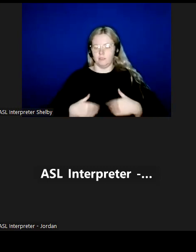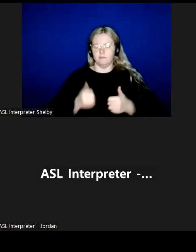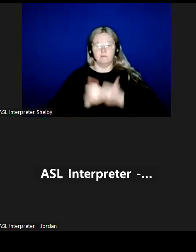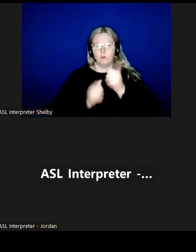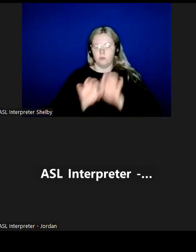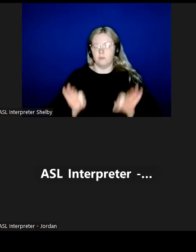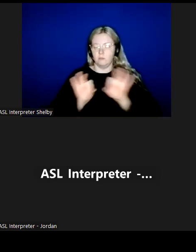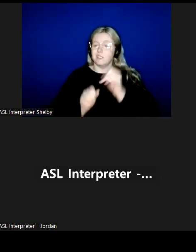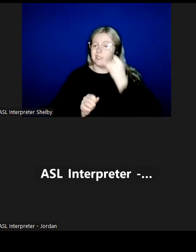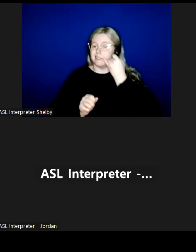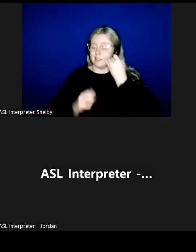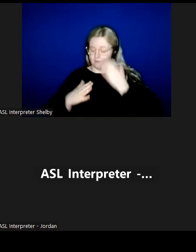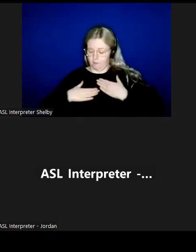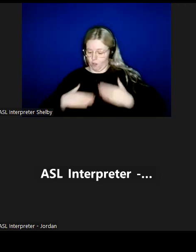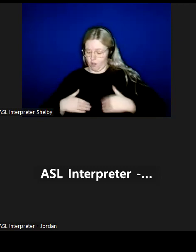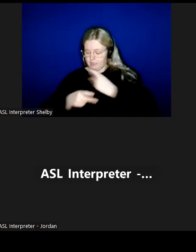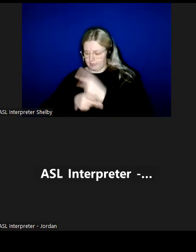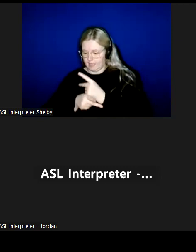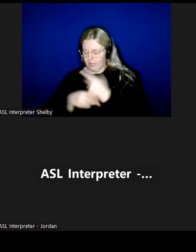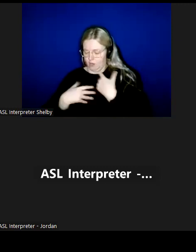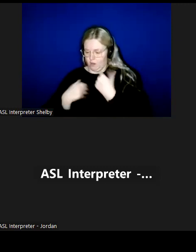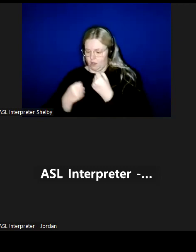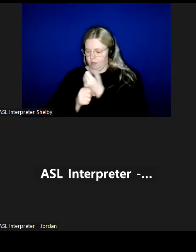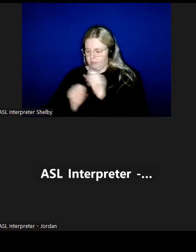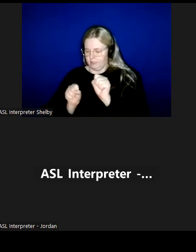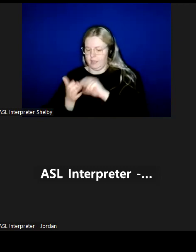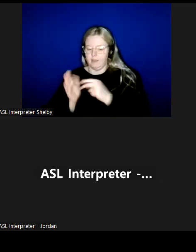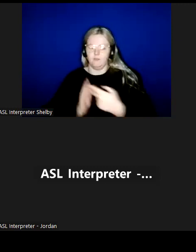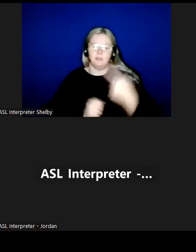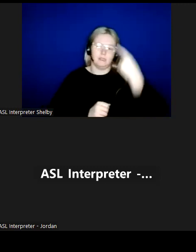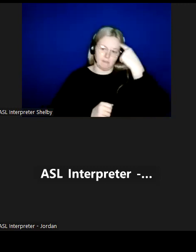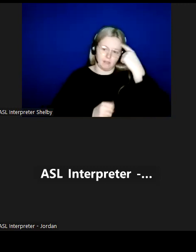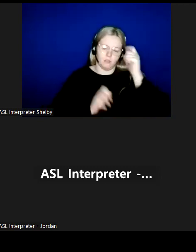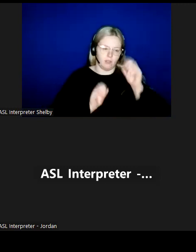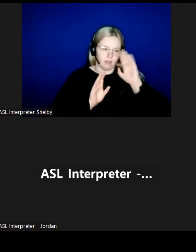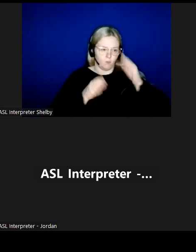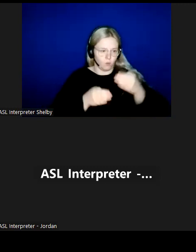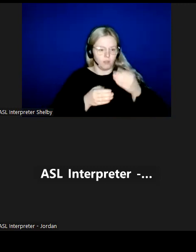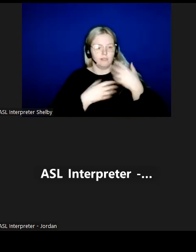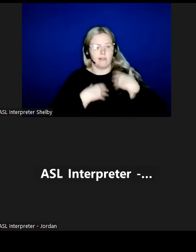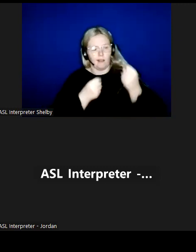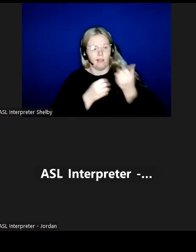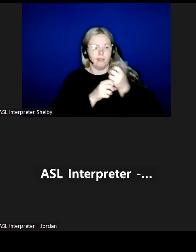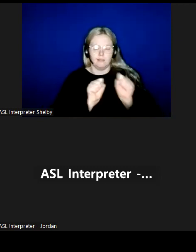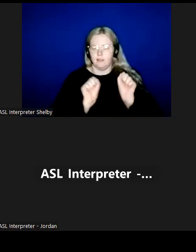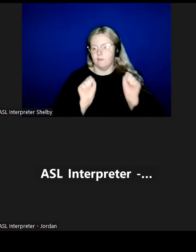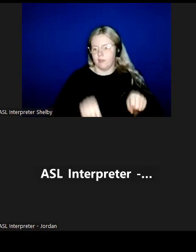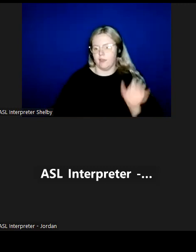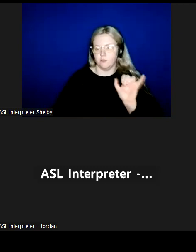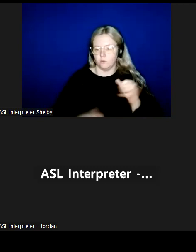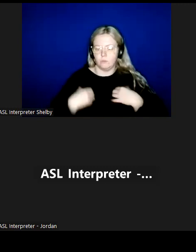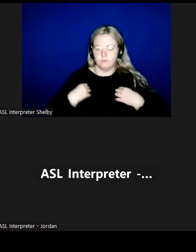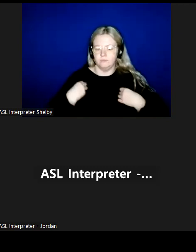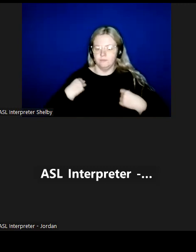you to deal with some of these other mental and emotional reactions that you